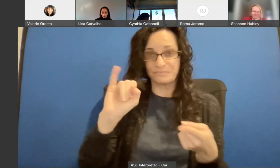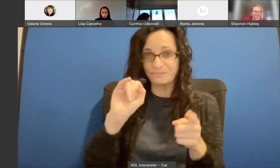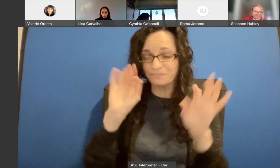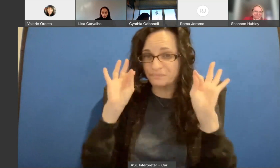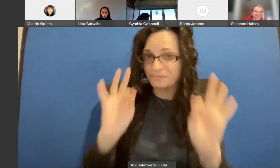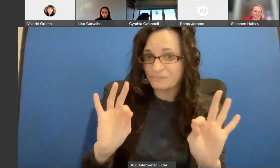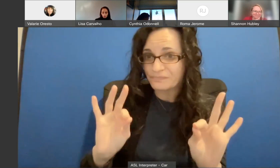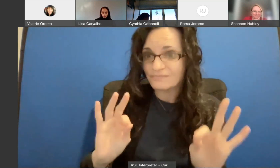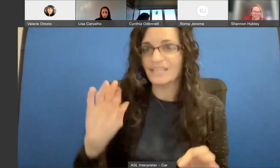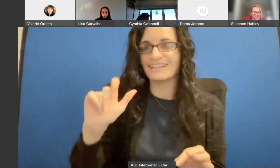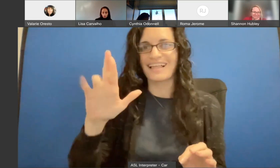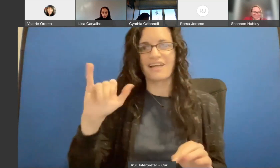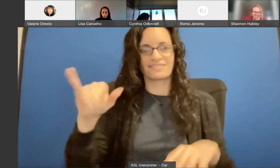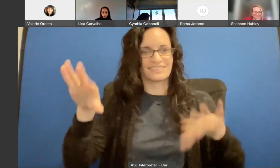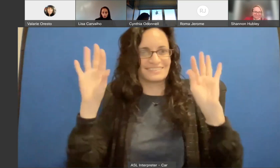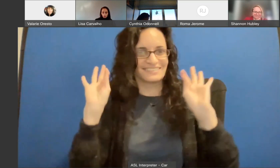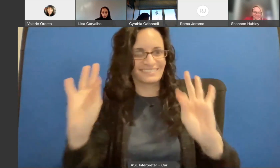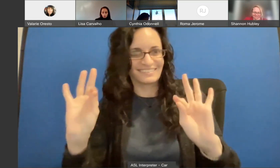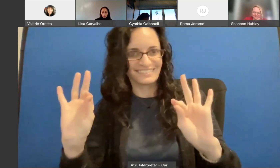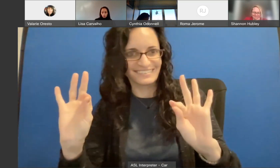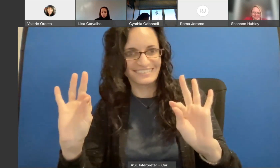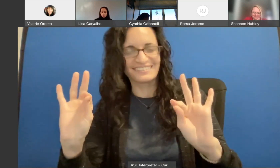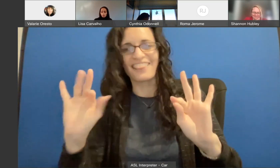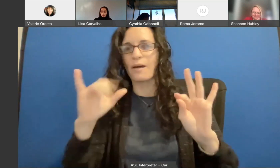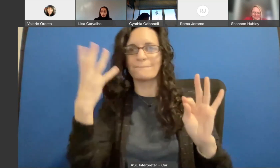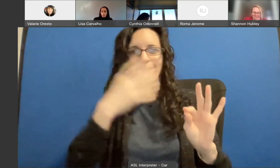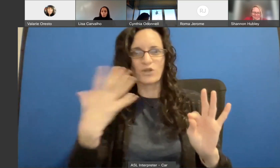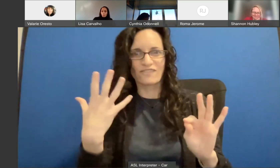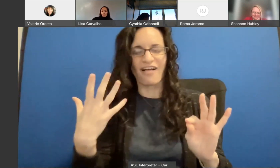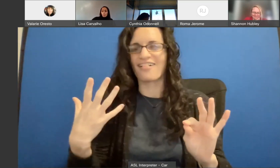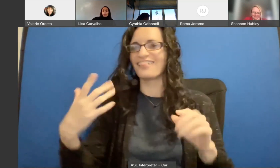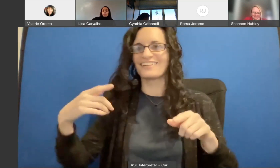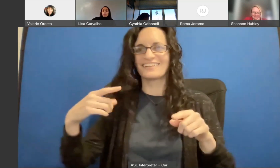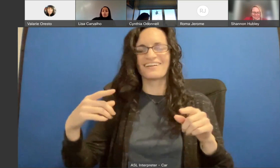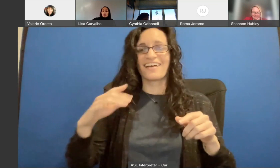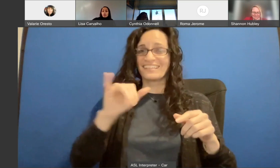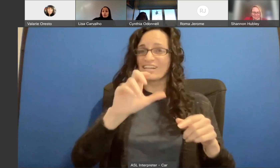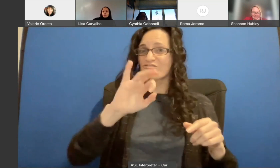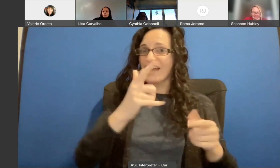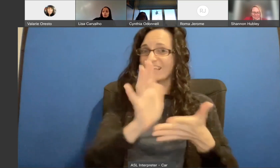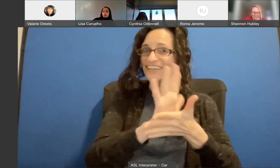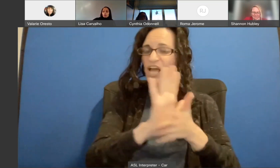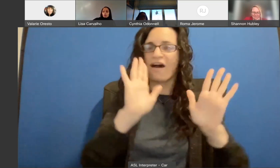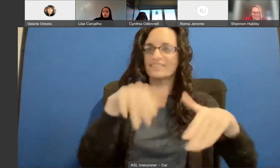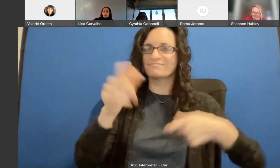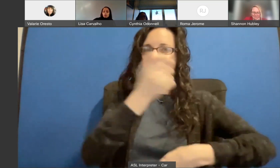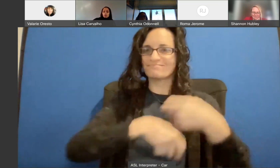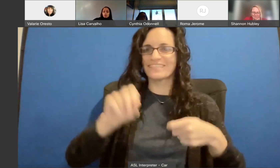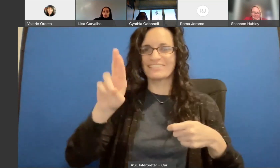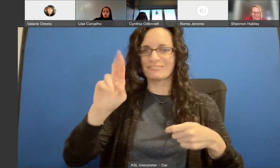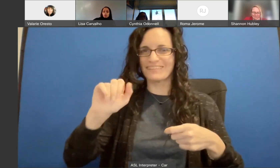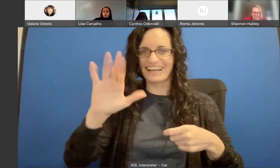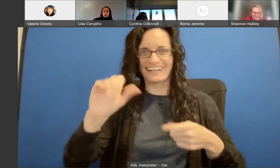are going to replace the video with a video of you saying all that. This is being recorded anyway, so That was great. Yeah. I